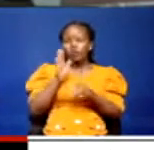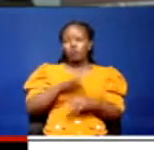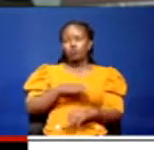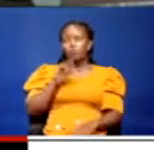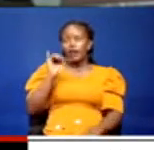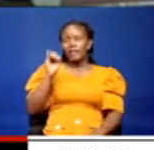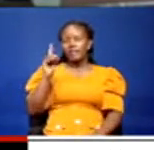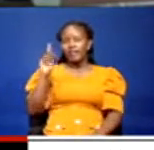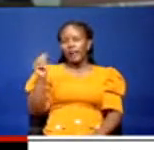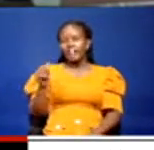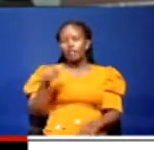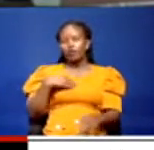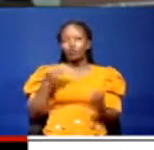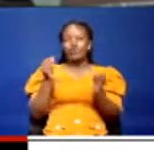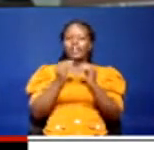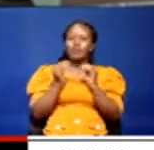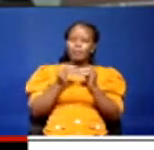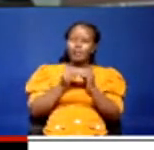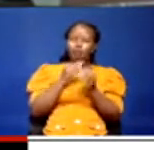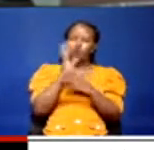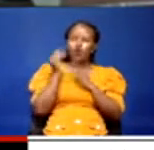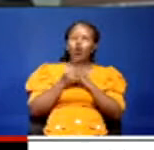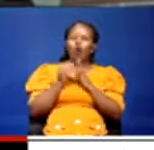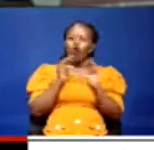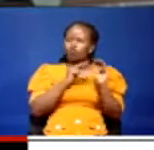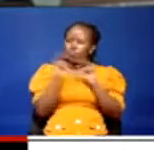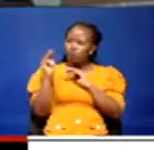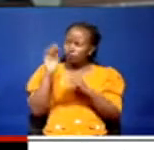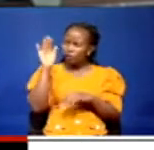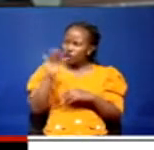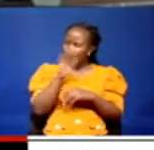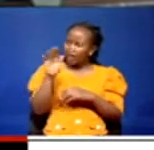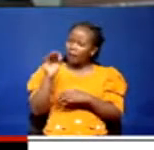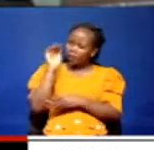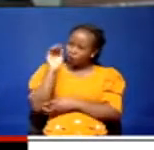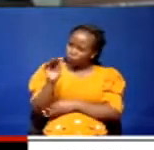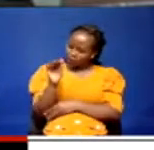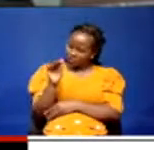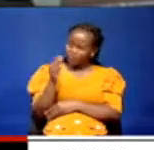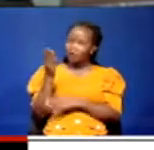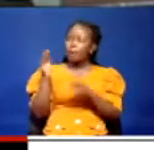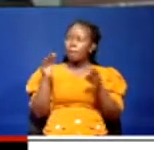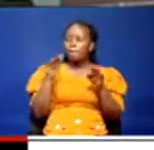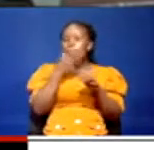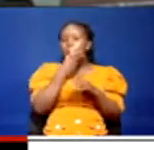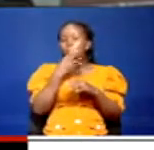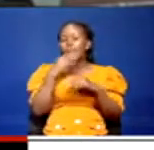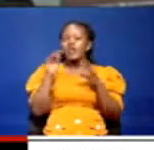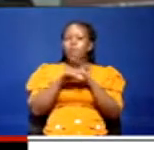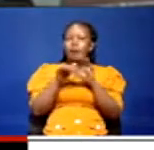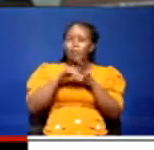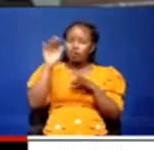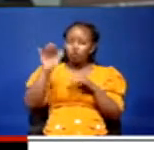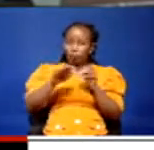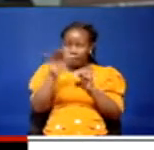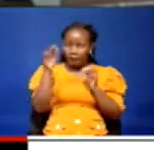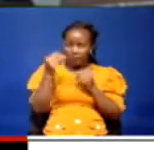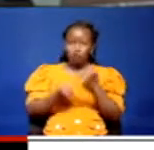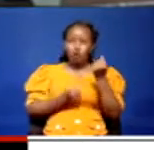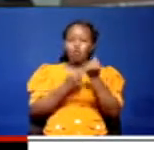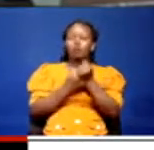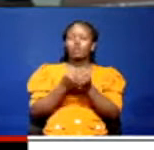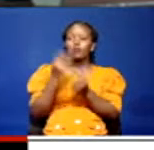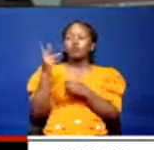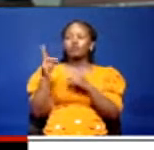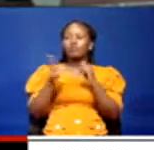had a meeting there. And we all moved to Parliament to ask our main members of Parliament to support the 47. And who was